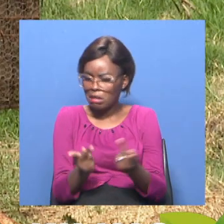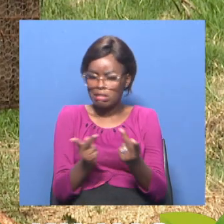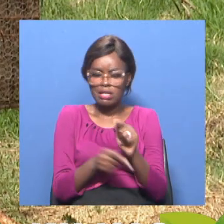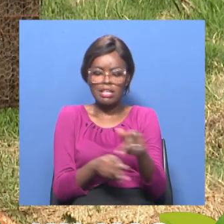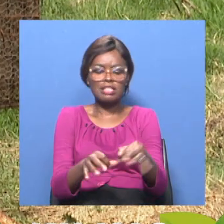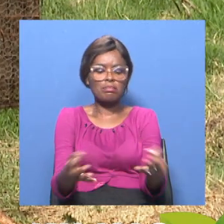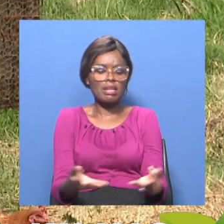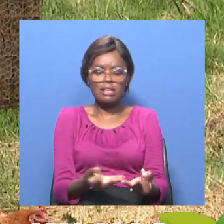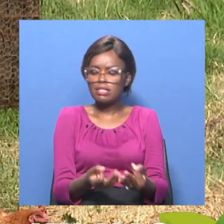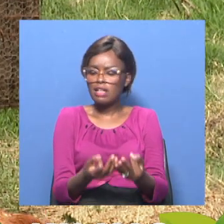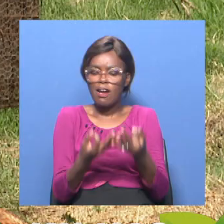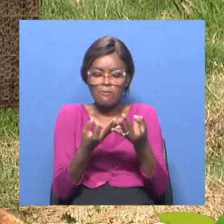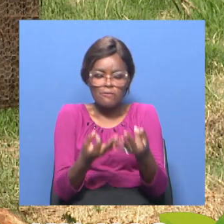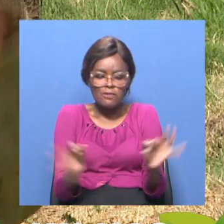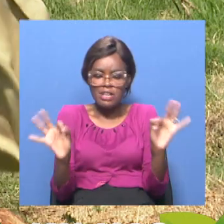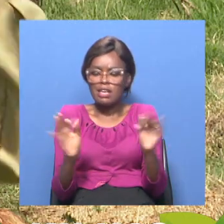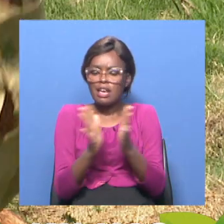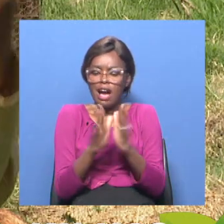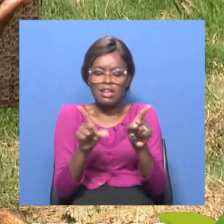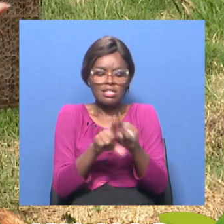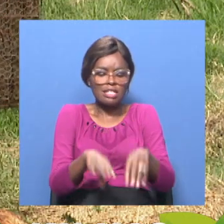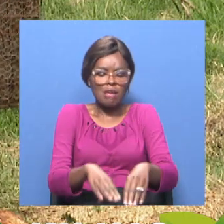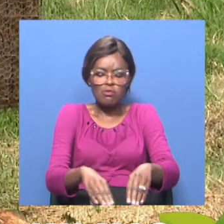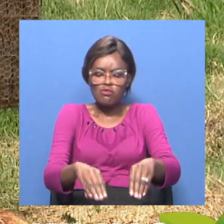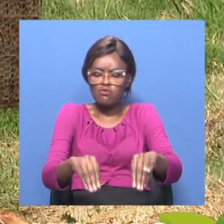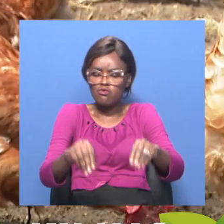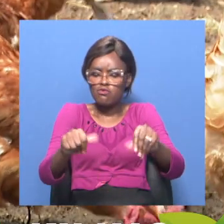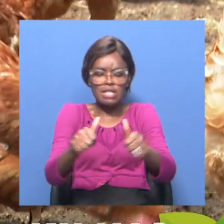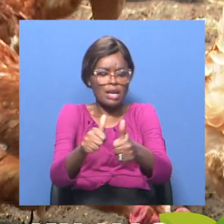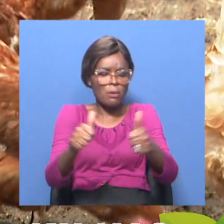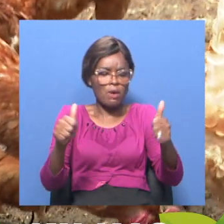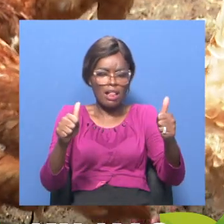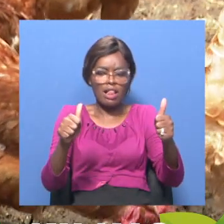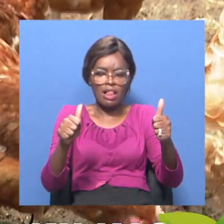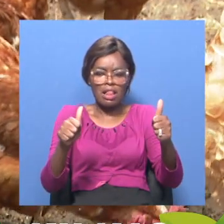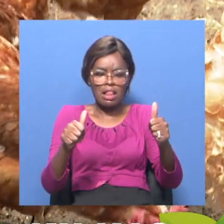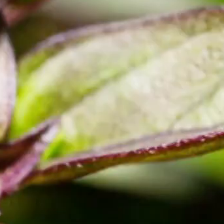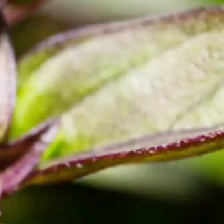this particular place very fertile, is just mind-blowing, right?